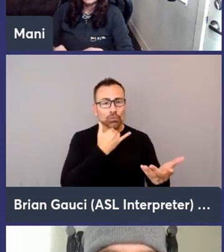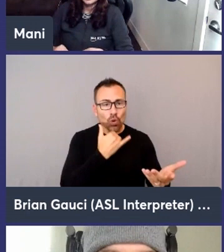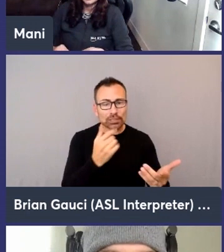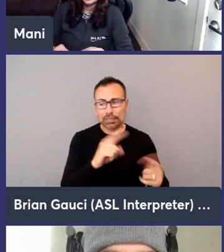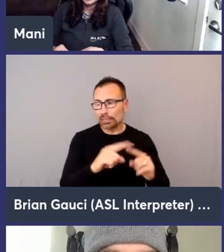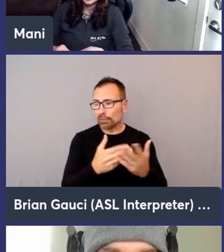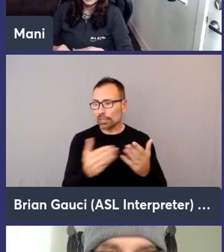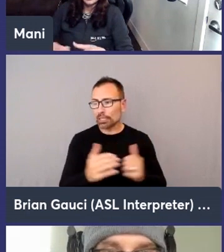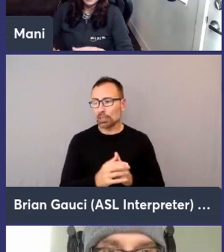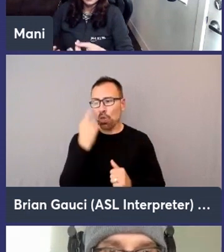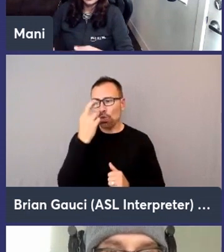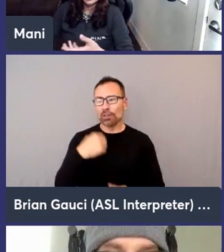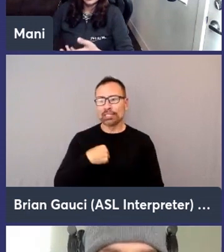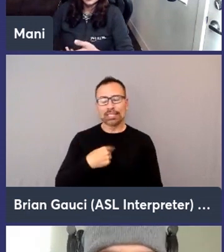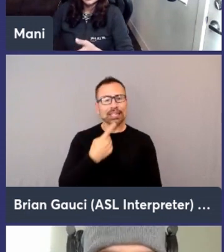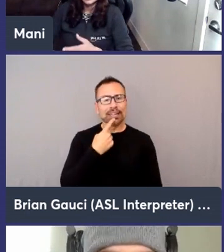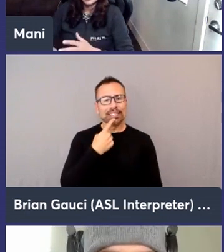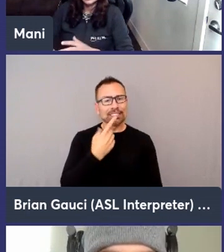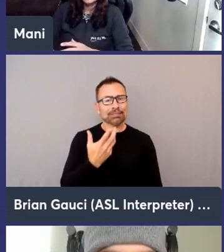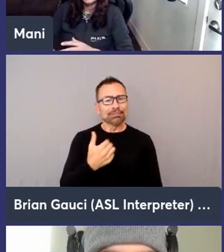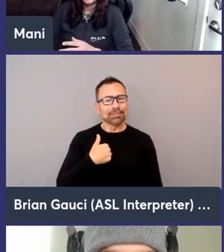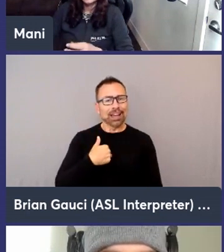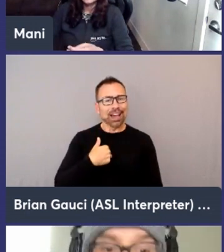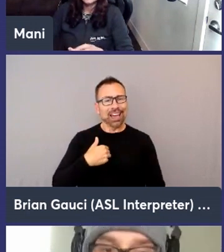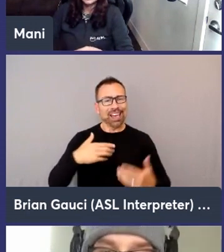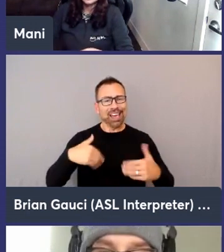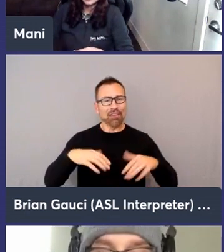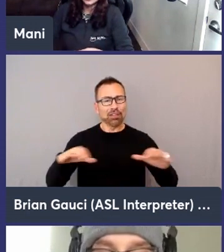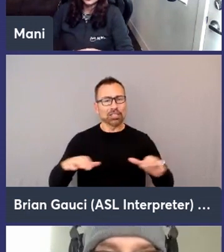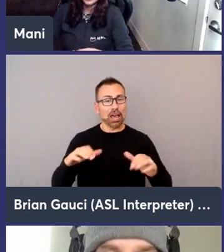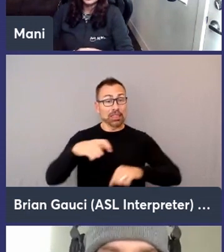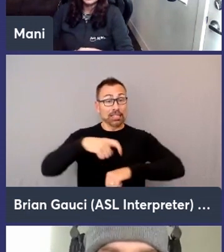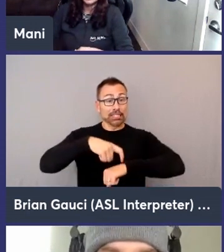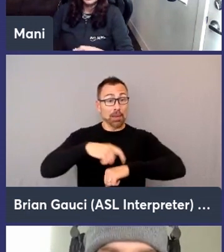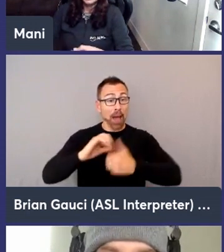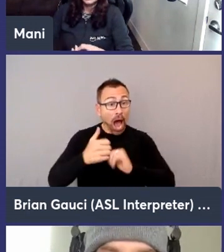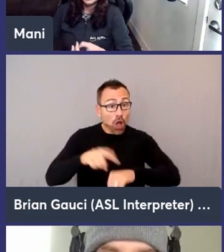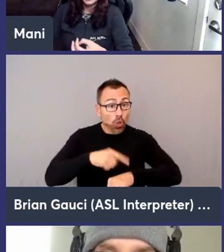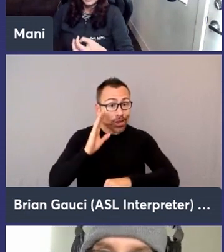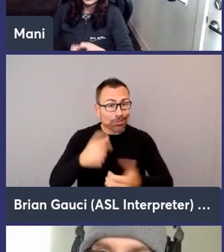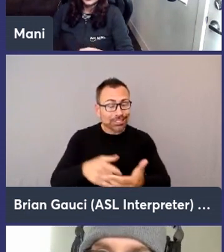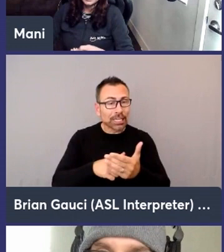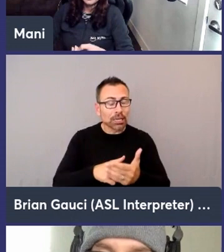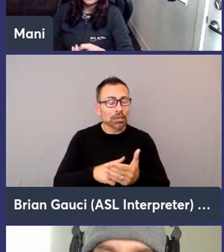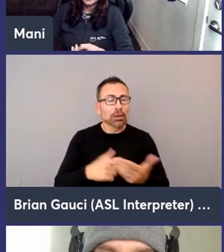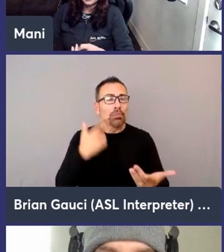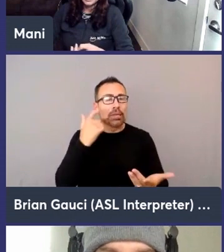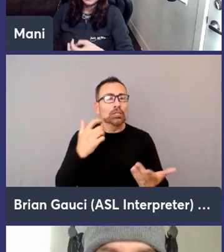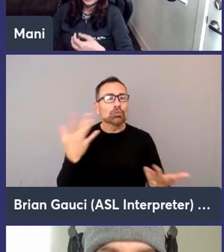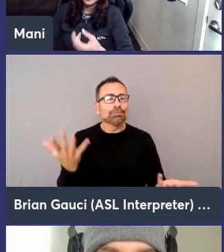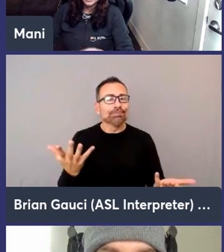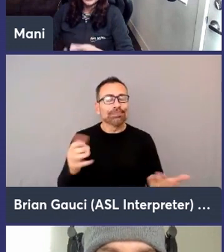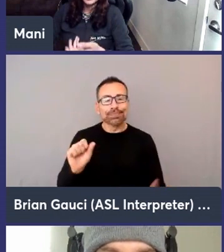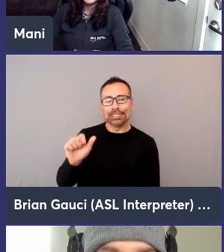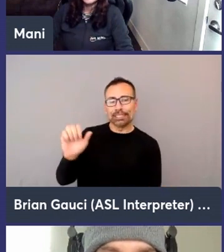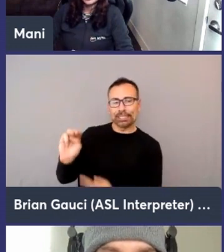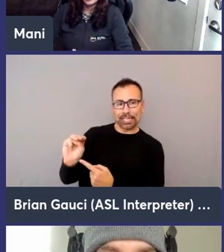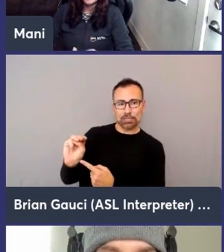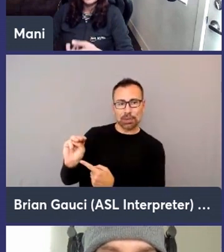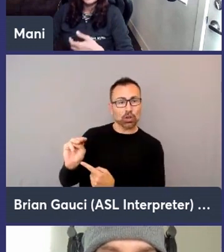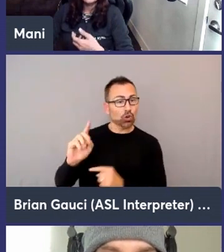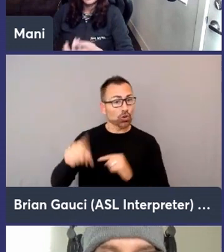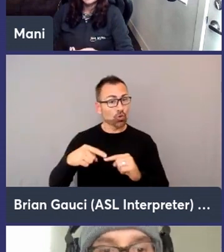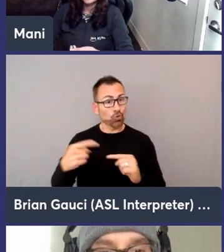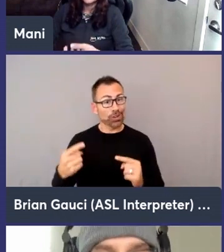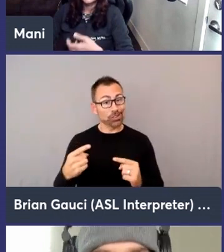done the time, like how long does it take? Because with SageMaker, you can actually, like when you run a training job,